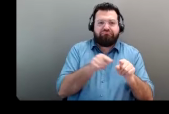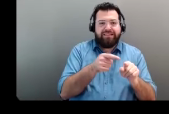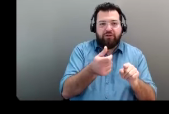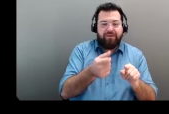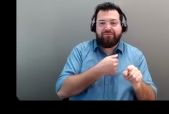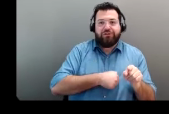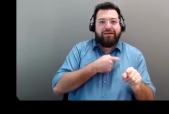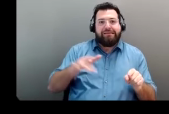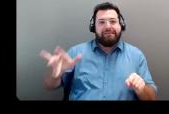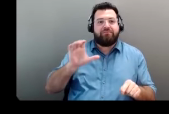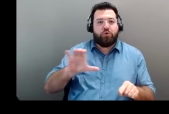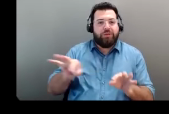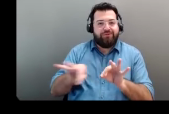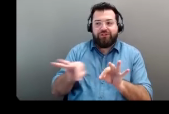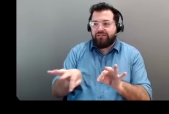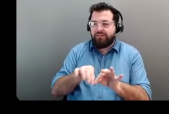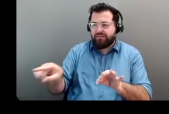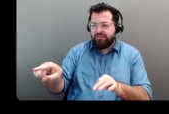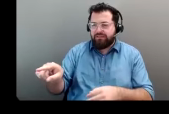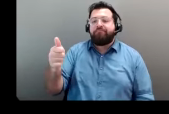I think we're around here.